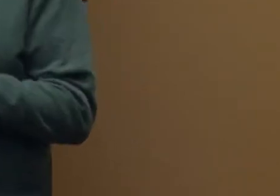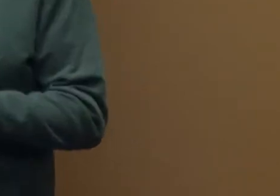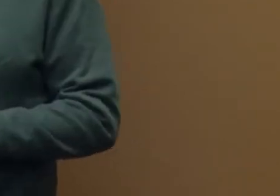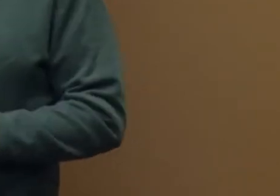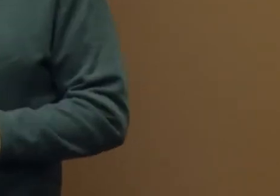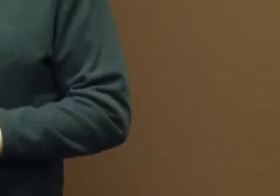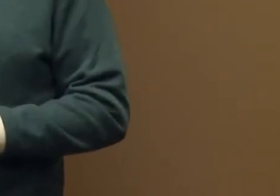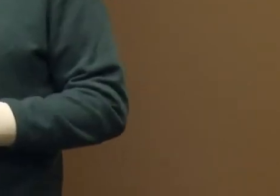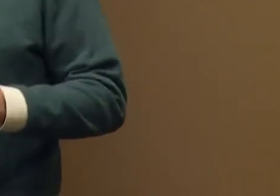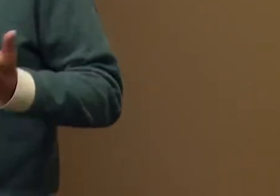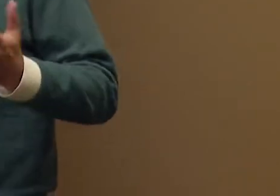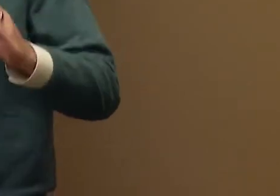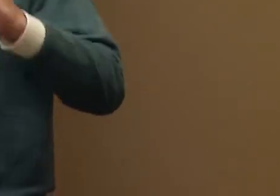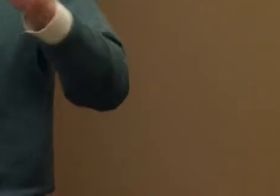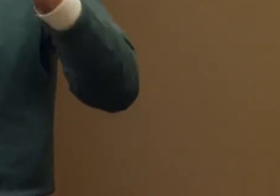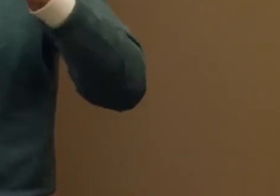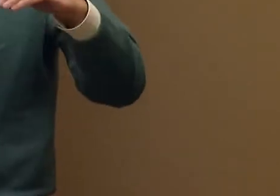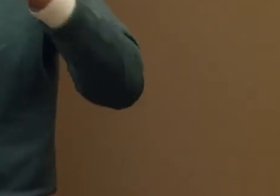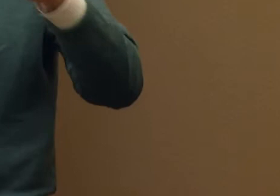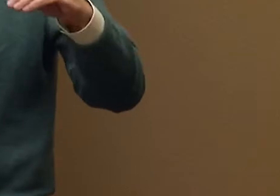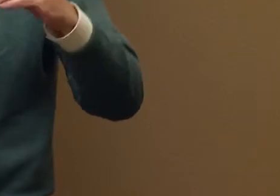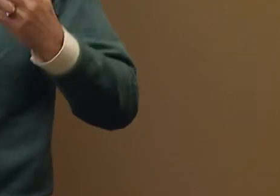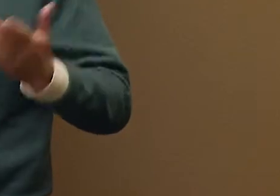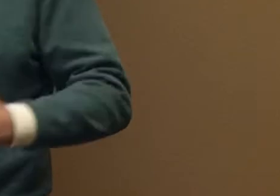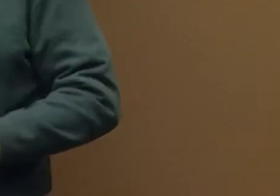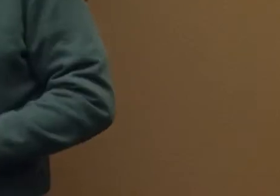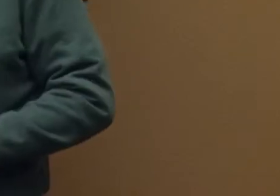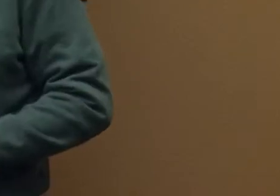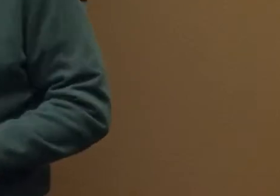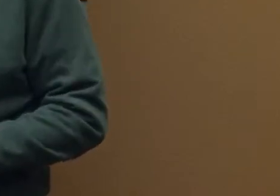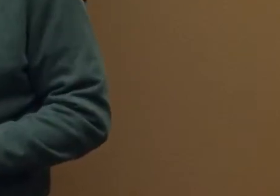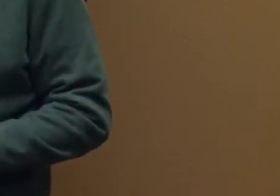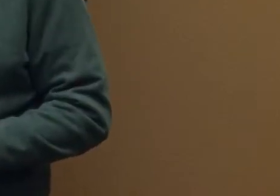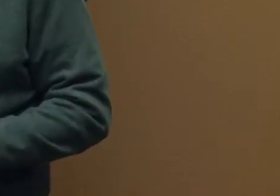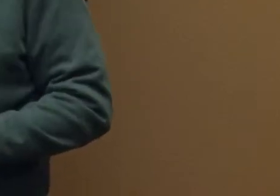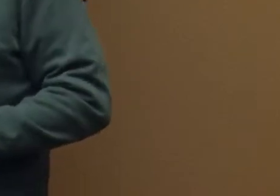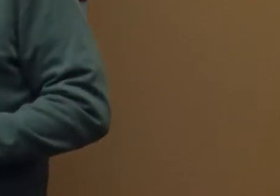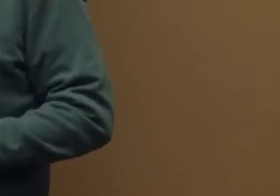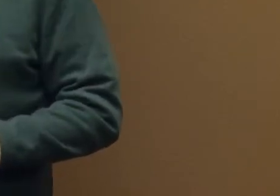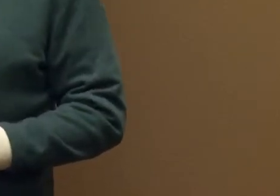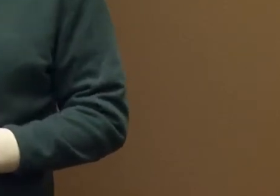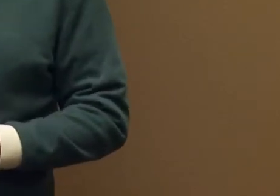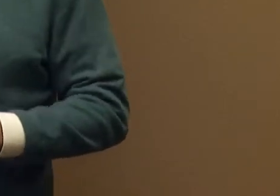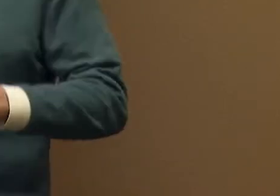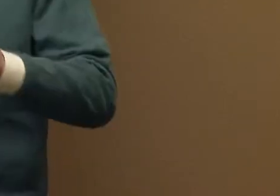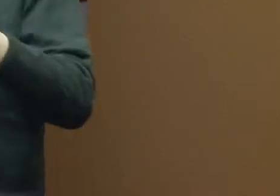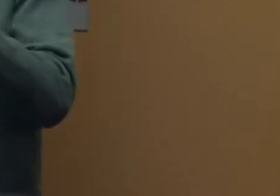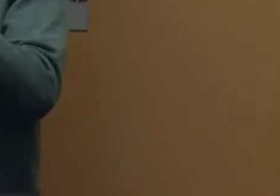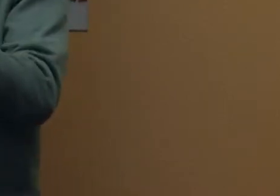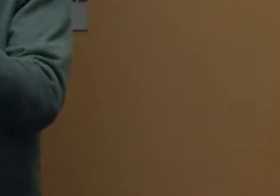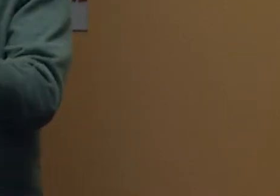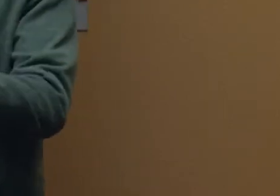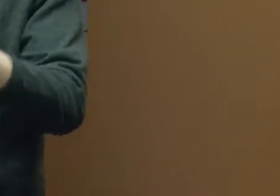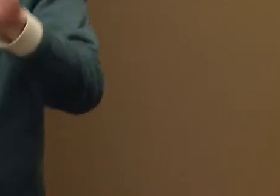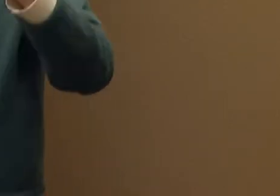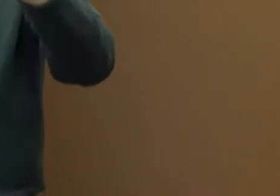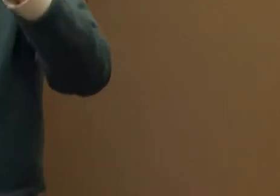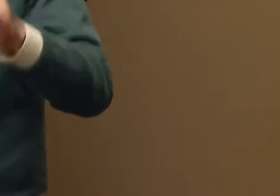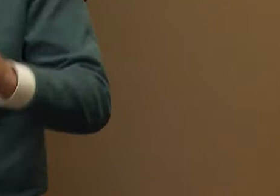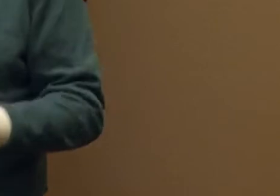just medication. So please bear with me and be flexible with our communication today throughout the day.